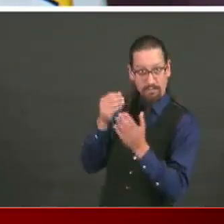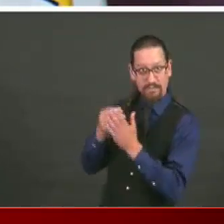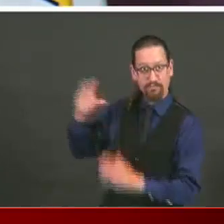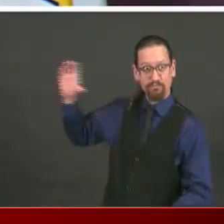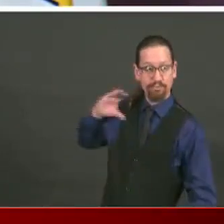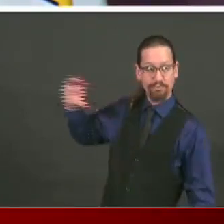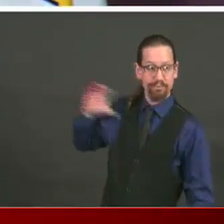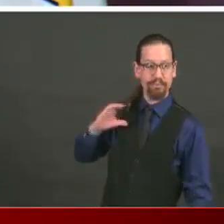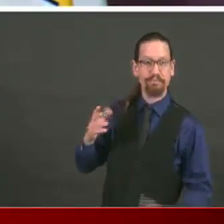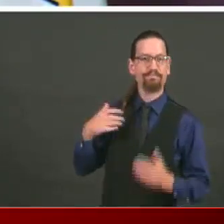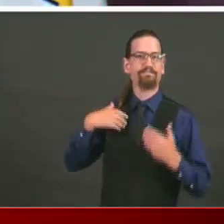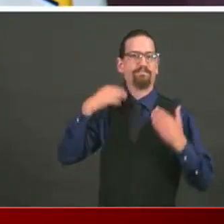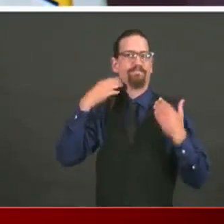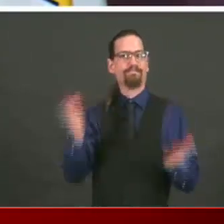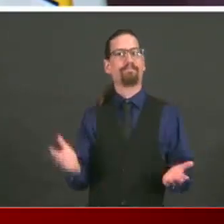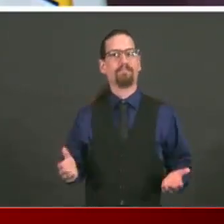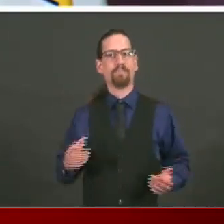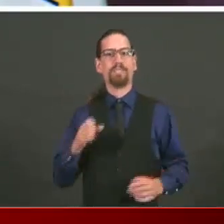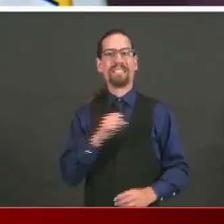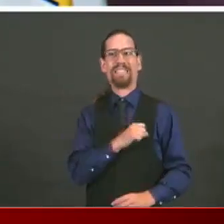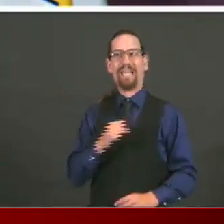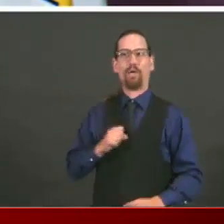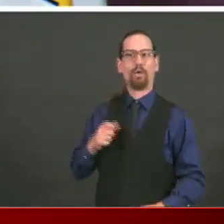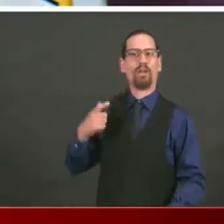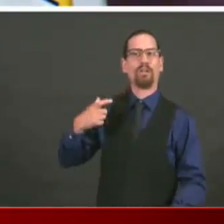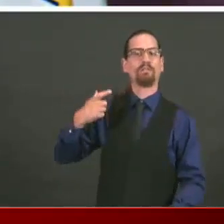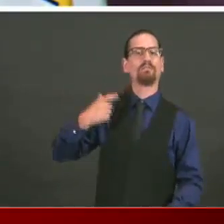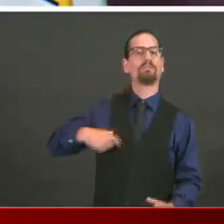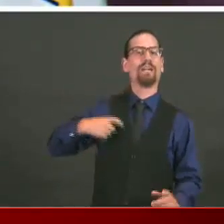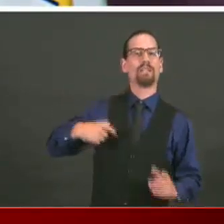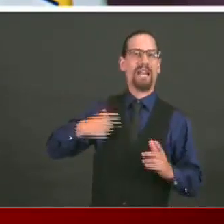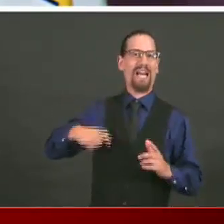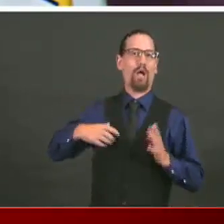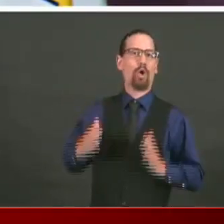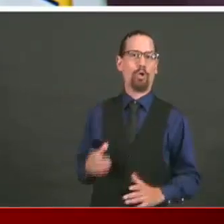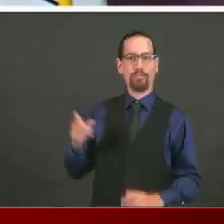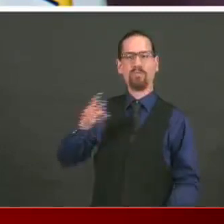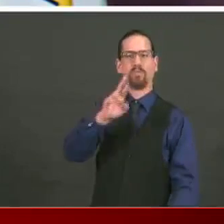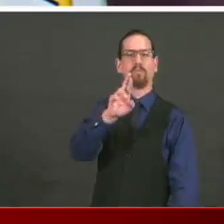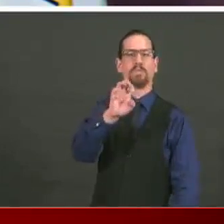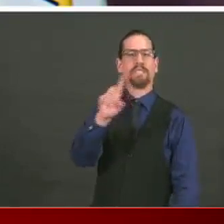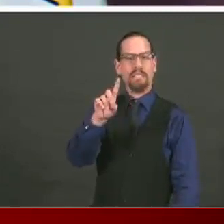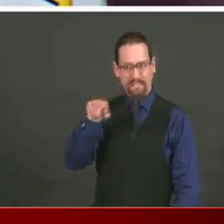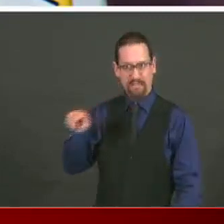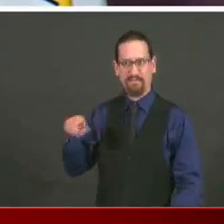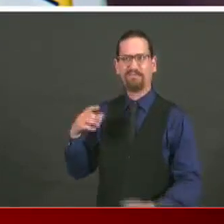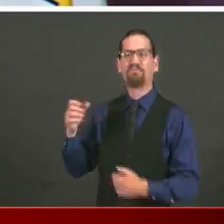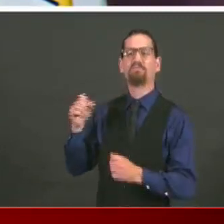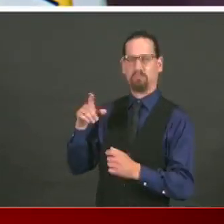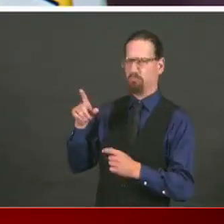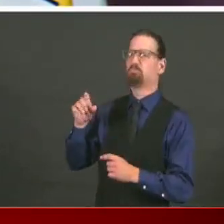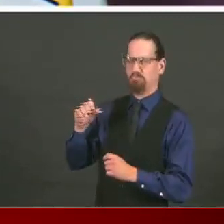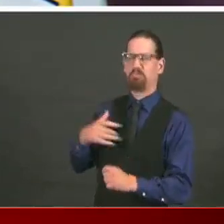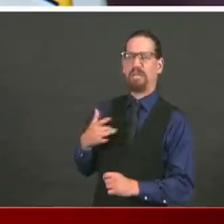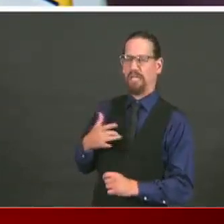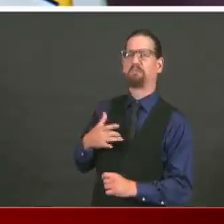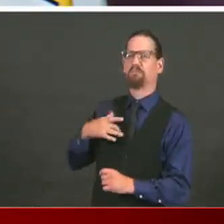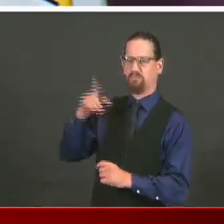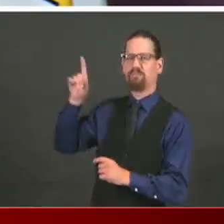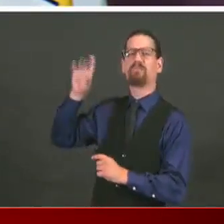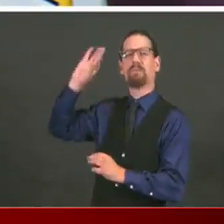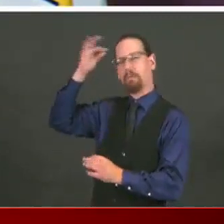working his tail off to get us more money. He's reasonably optimistic it's going to come. One of the options on the table,